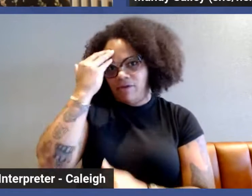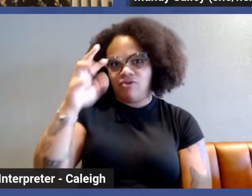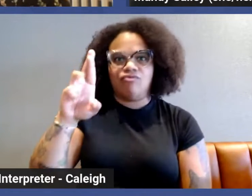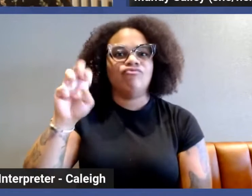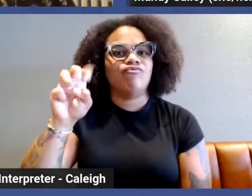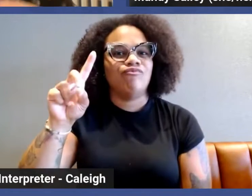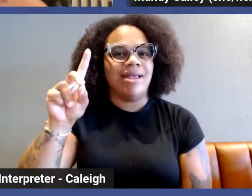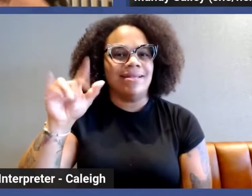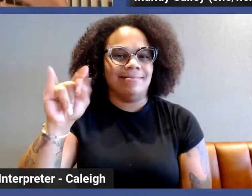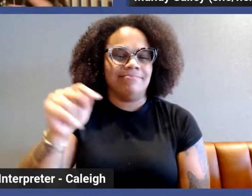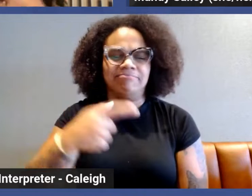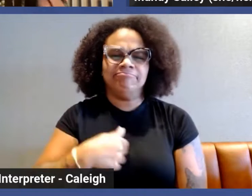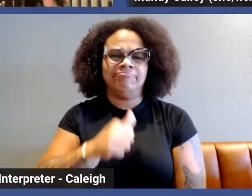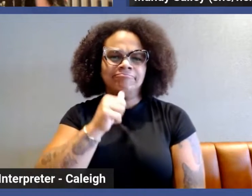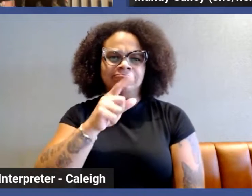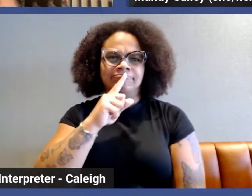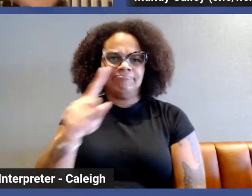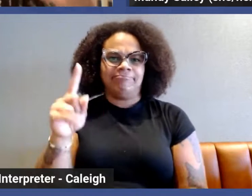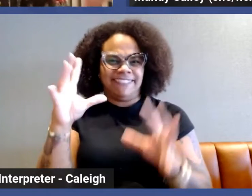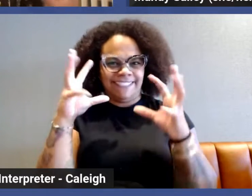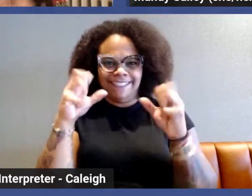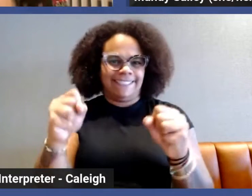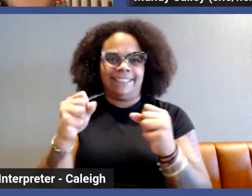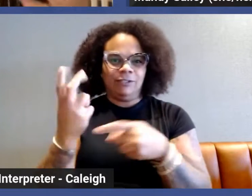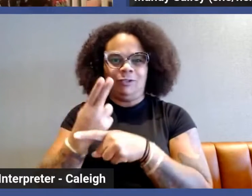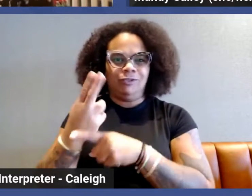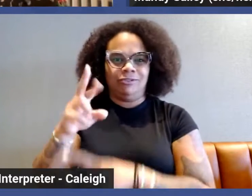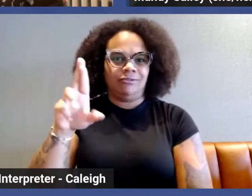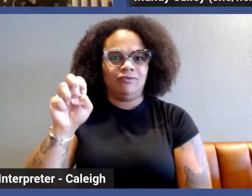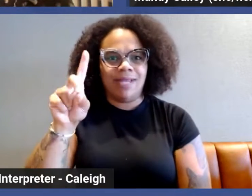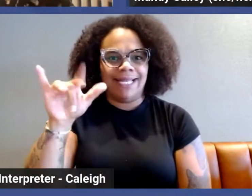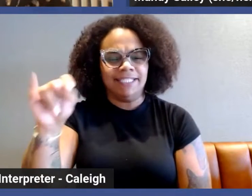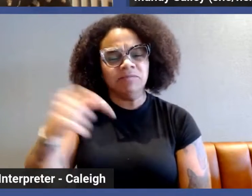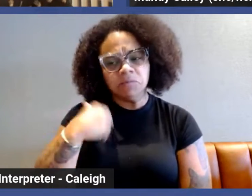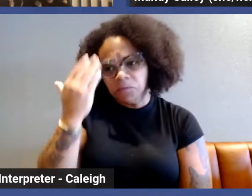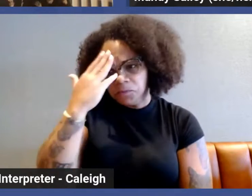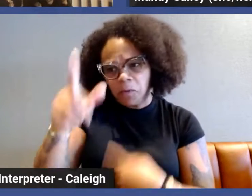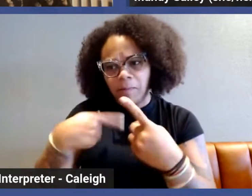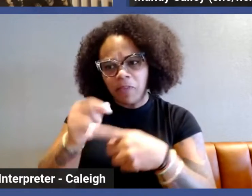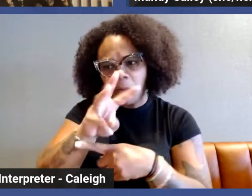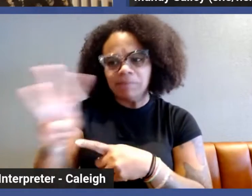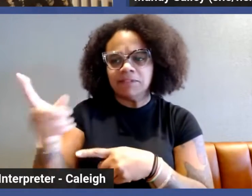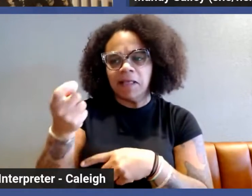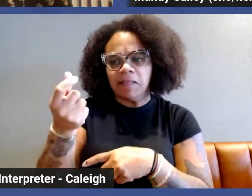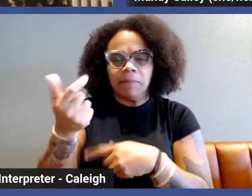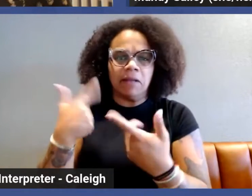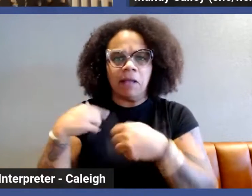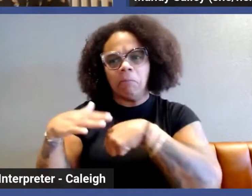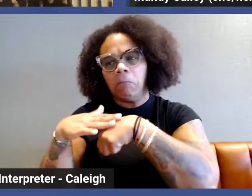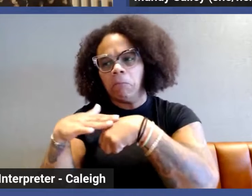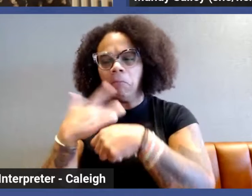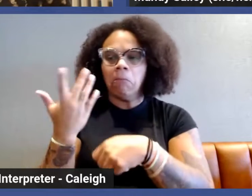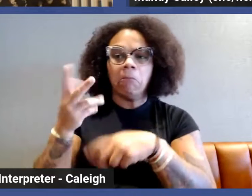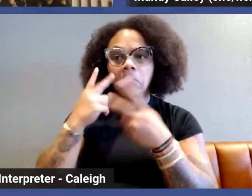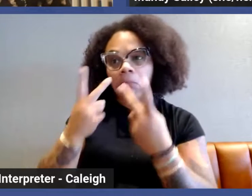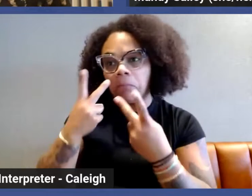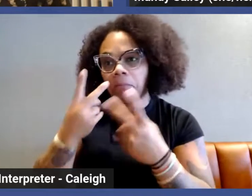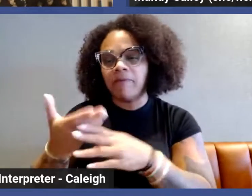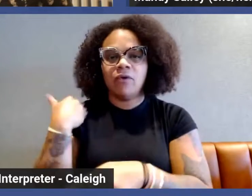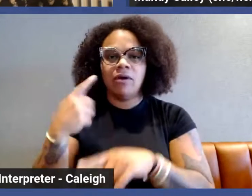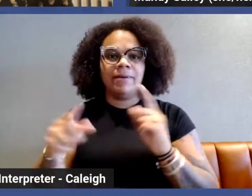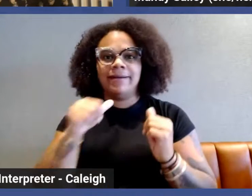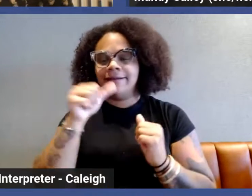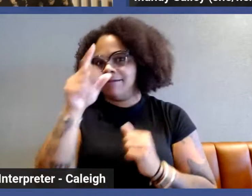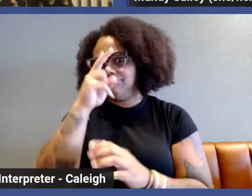a very strong Reddit user. I've known about it for a long time. I certainly poke around, but I wasn't very familiar with what was going